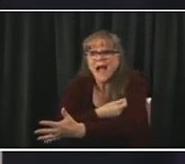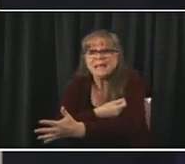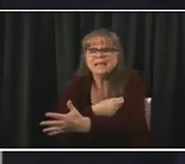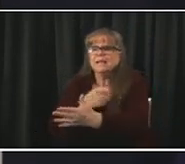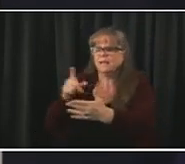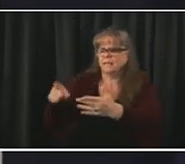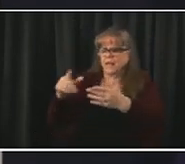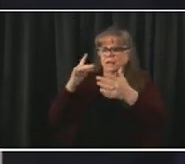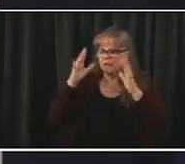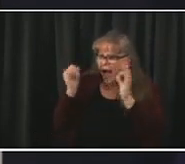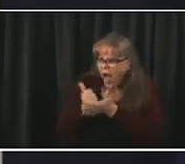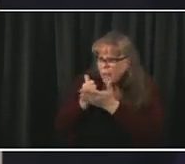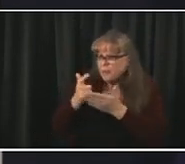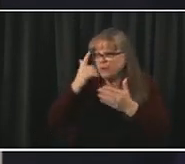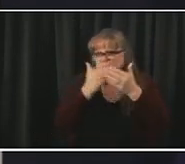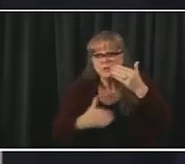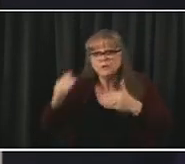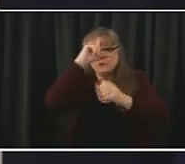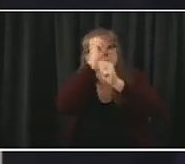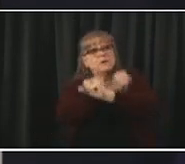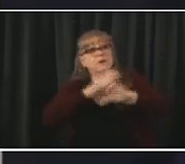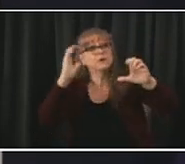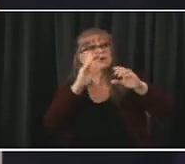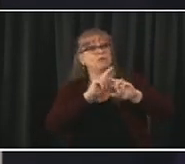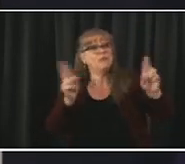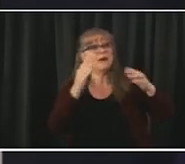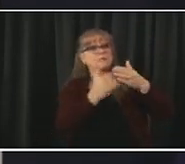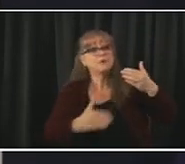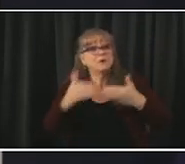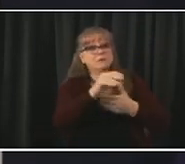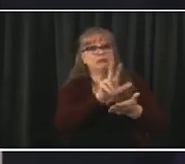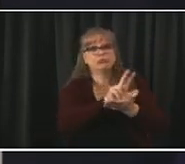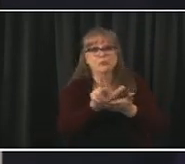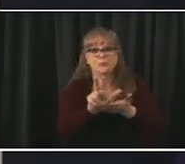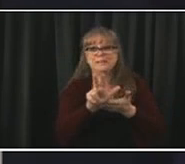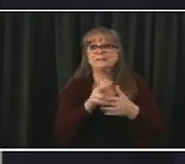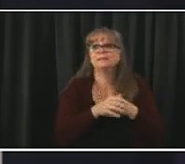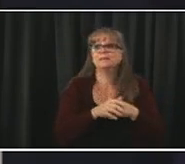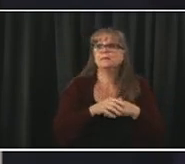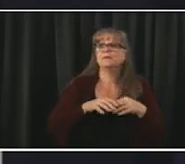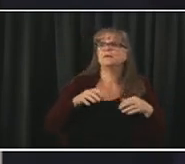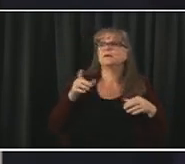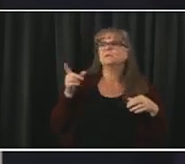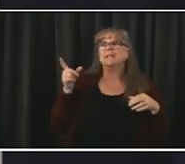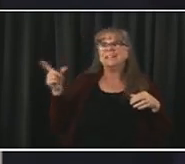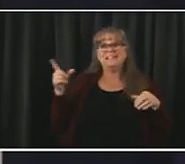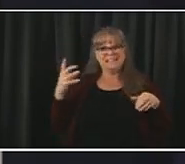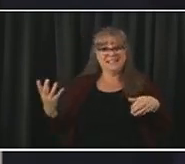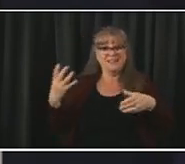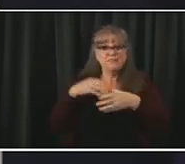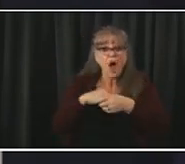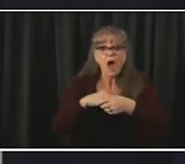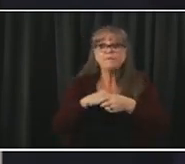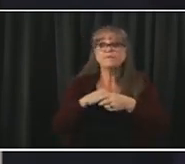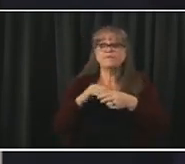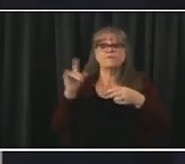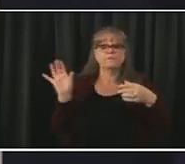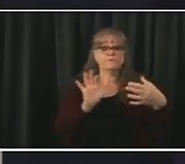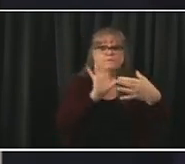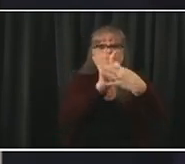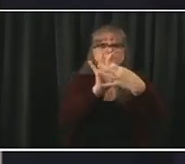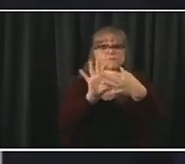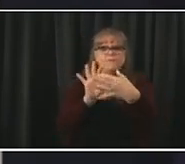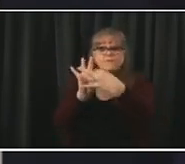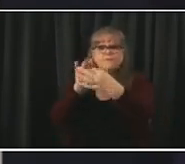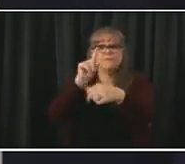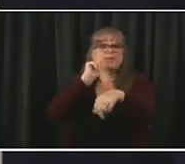Command Vaccine Joint Task Force. That's a very long title. Director of the Unified Central Command Vaccine Joint Task Force.